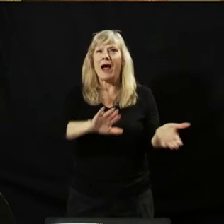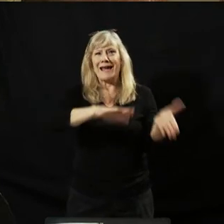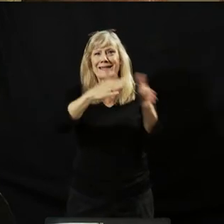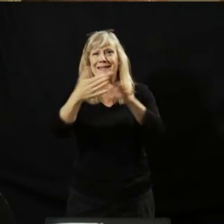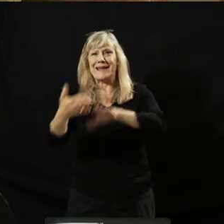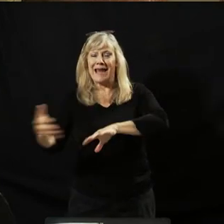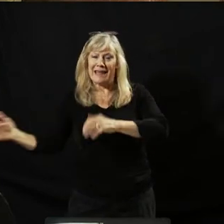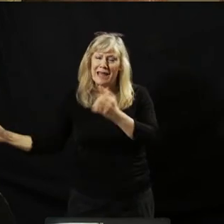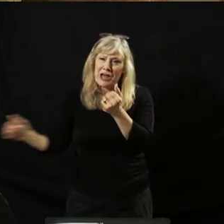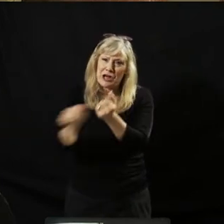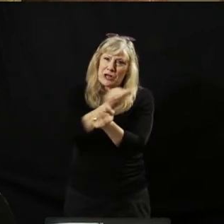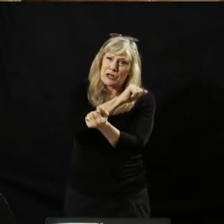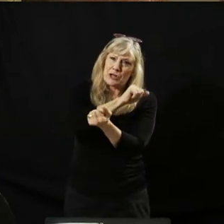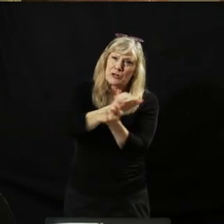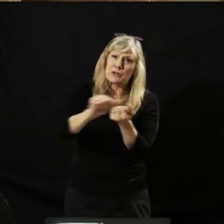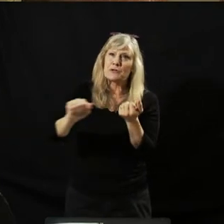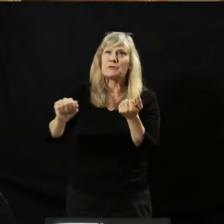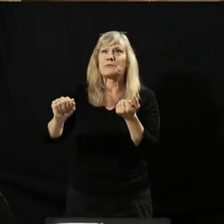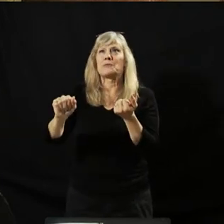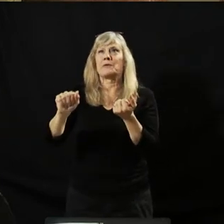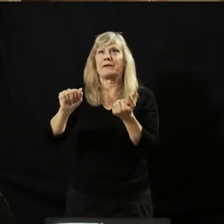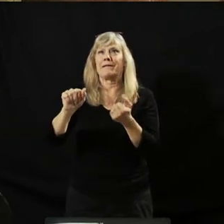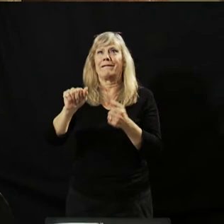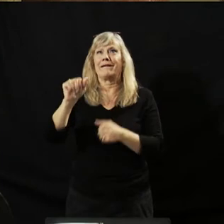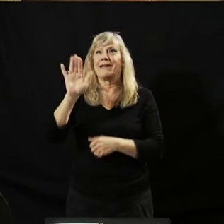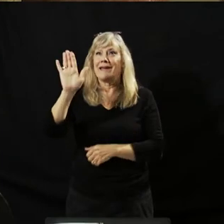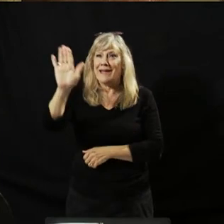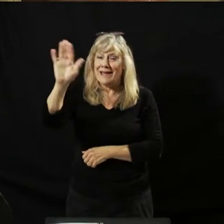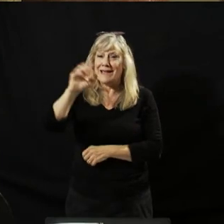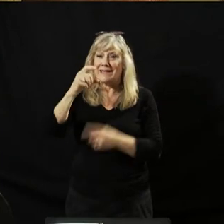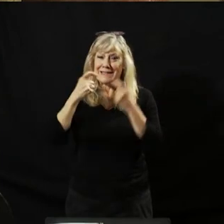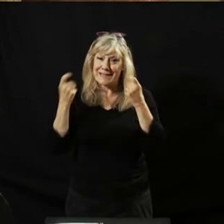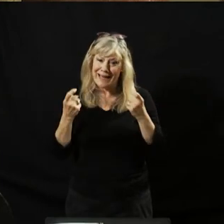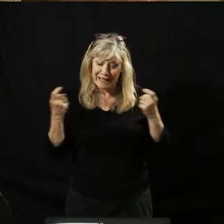by the death of Christ.